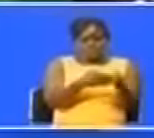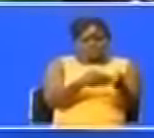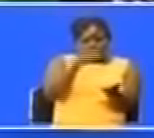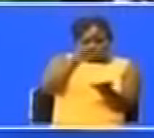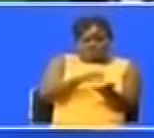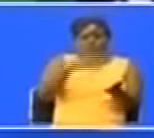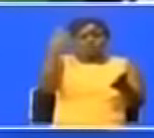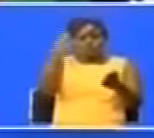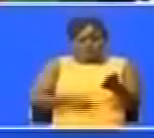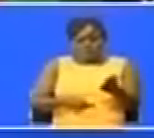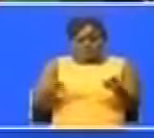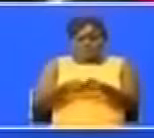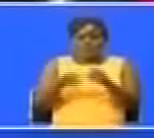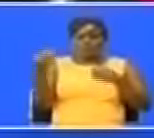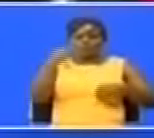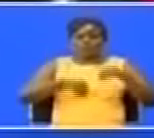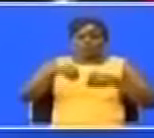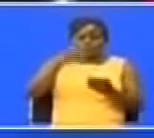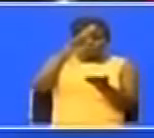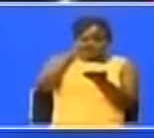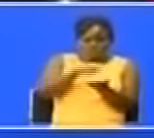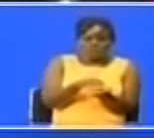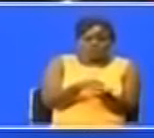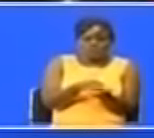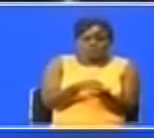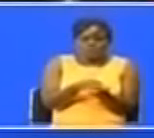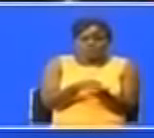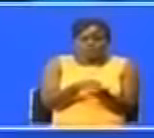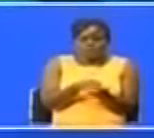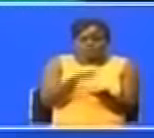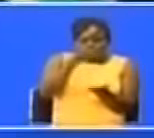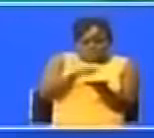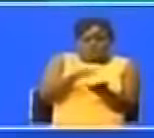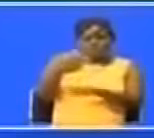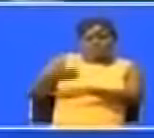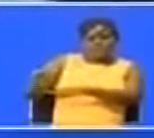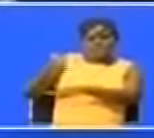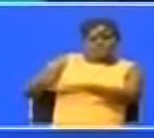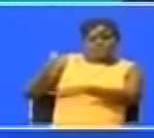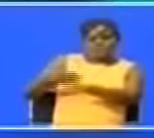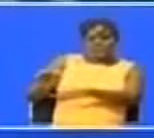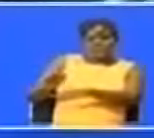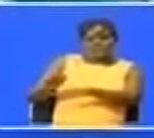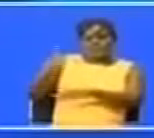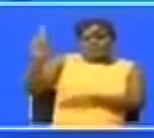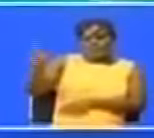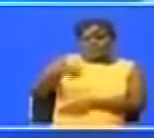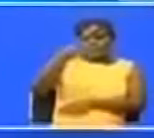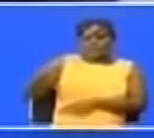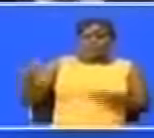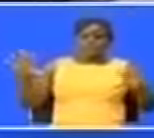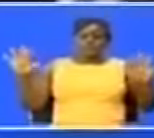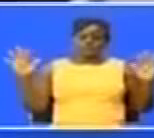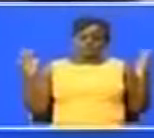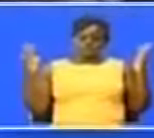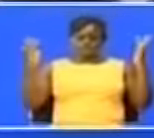and cracked down on corruption in government to cut down on wastage. The cancellation of the